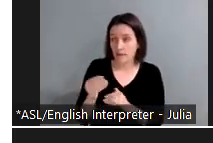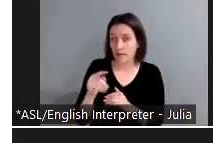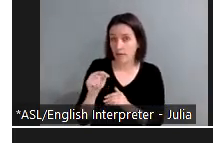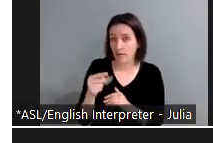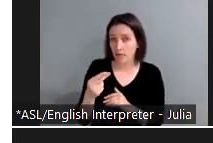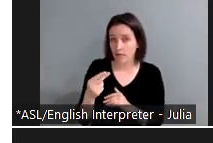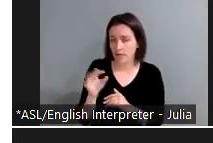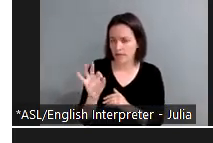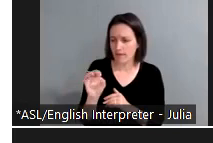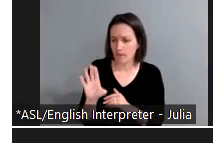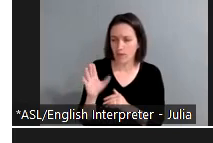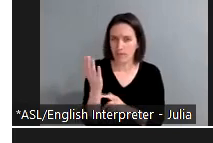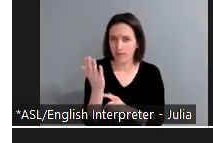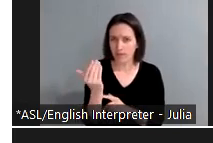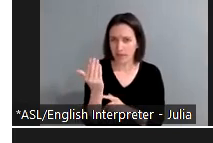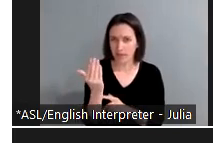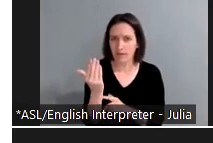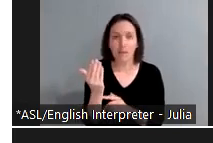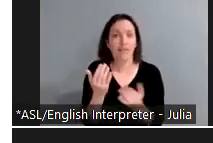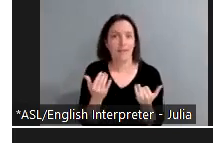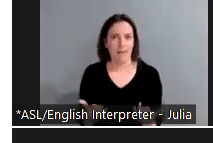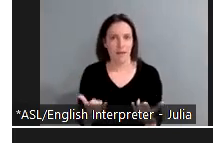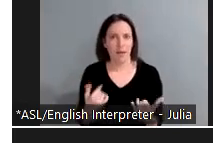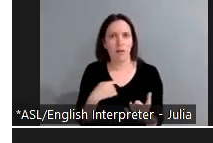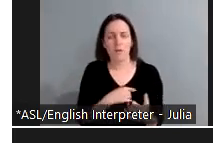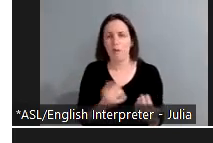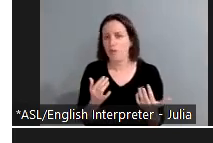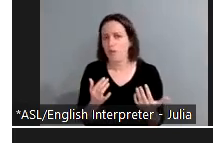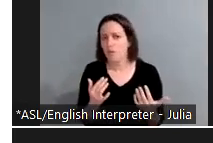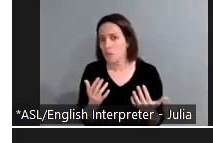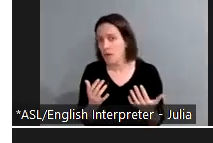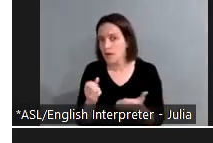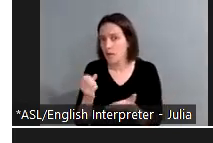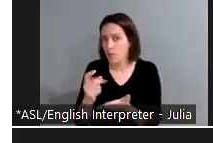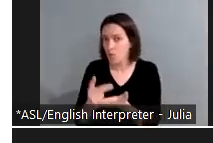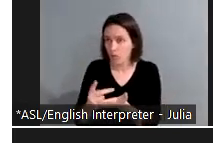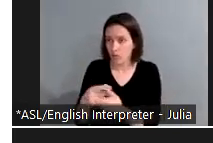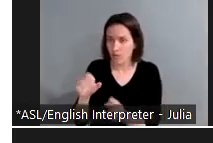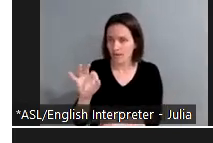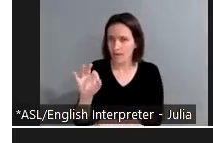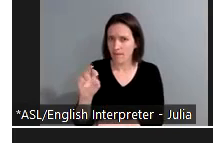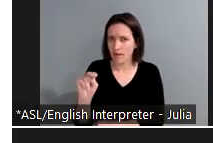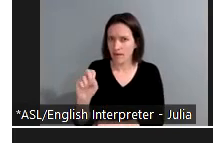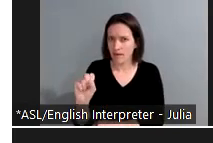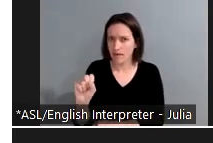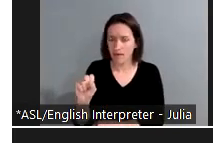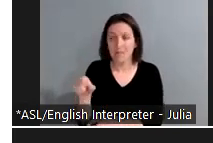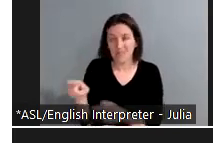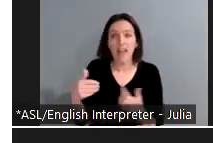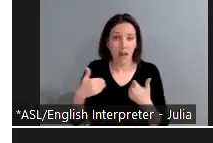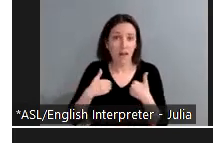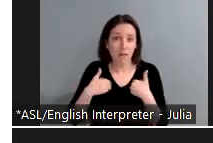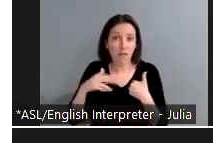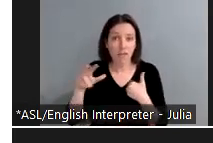15th. And we are now waiting approval from FNS. FNS actually has 30 days from